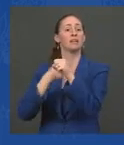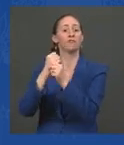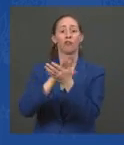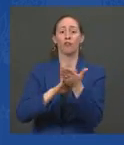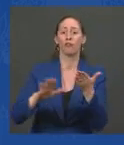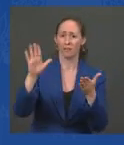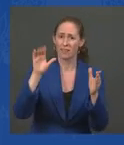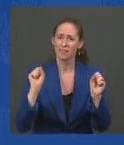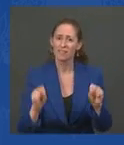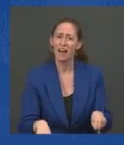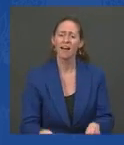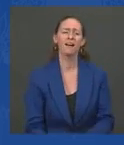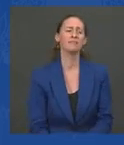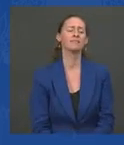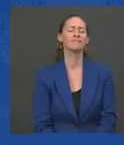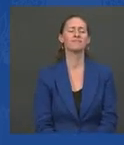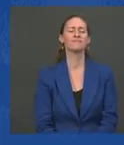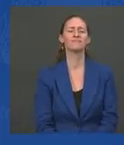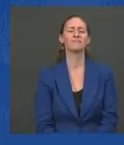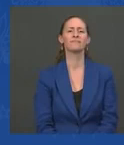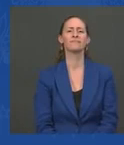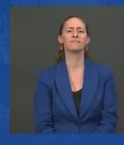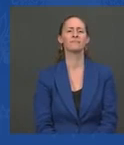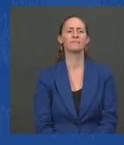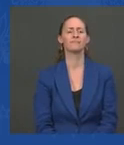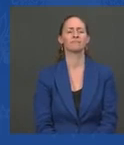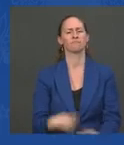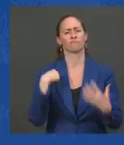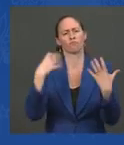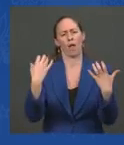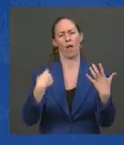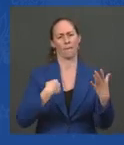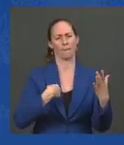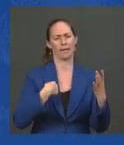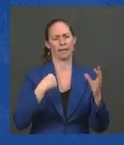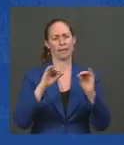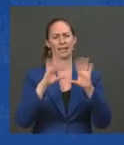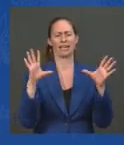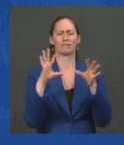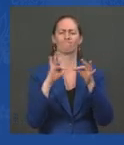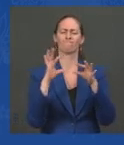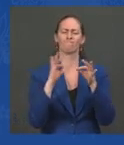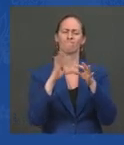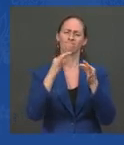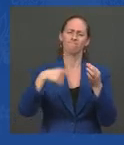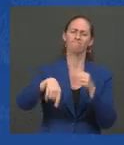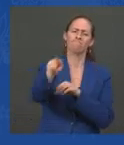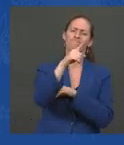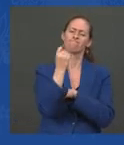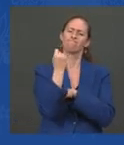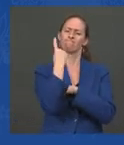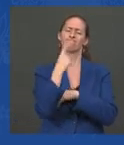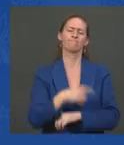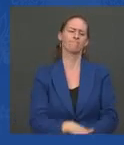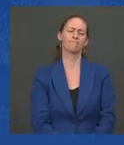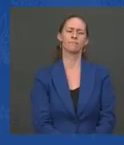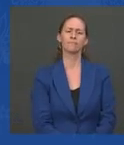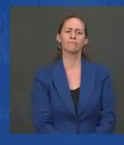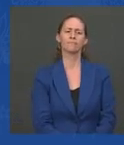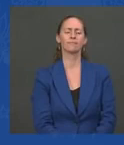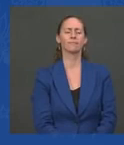I tell you, let me be clear. In the shadow of the Morehouse